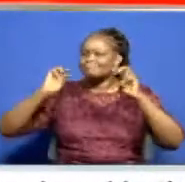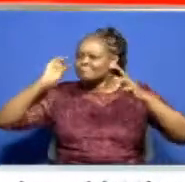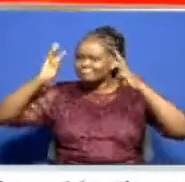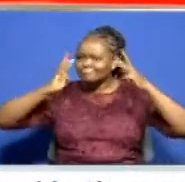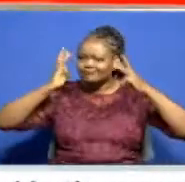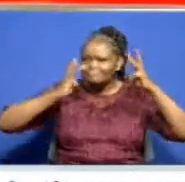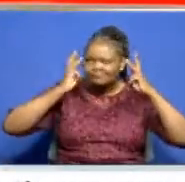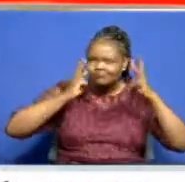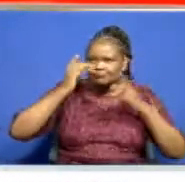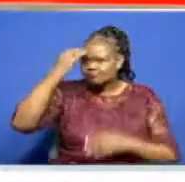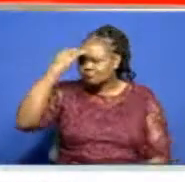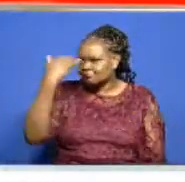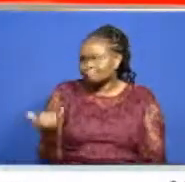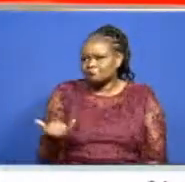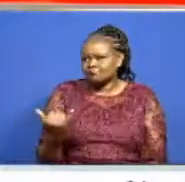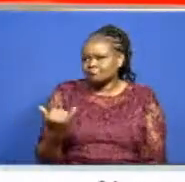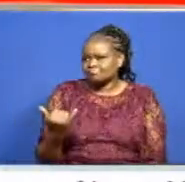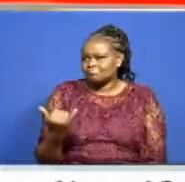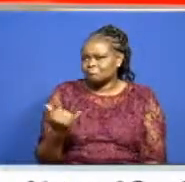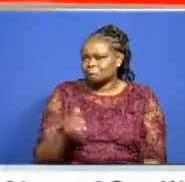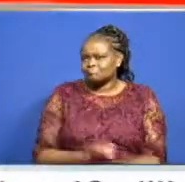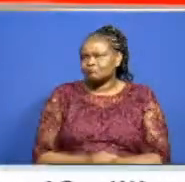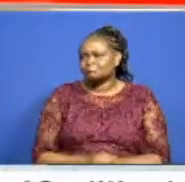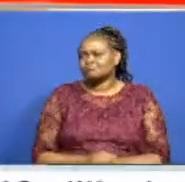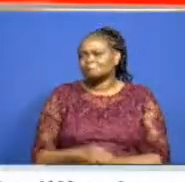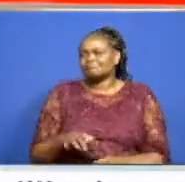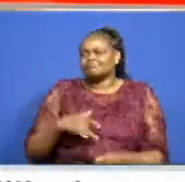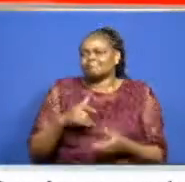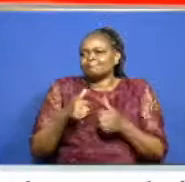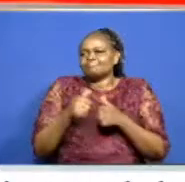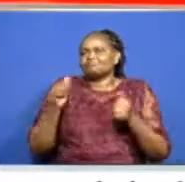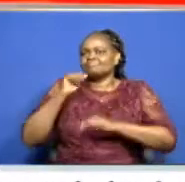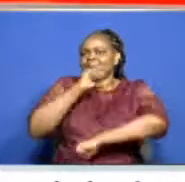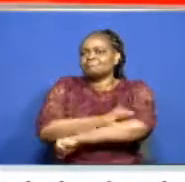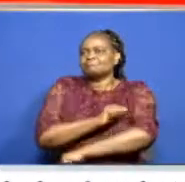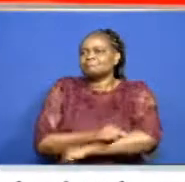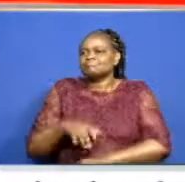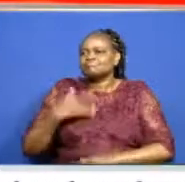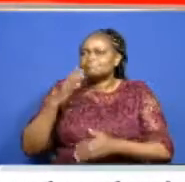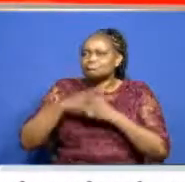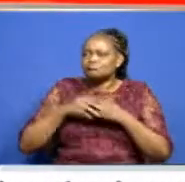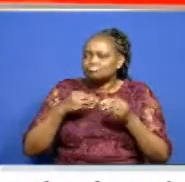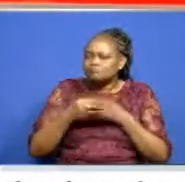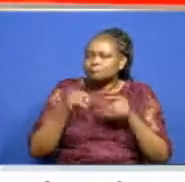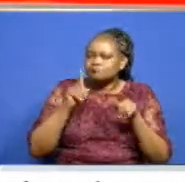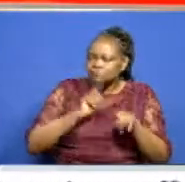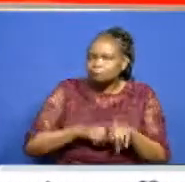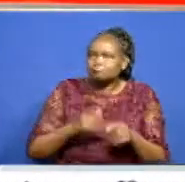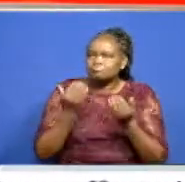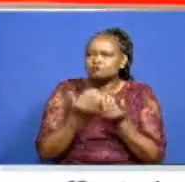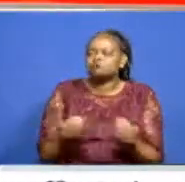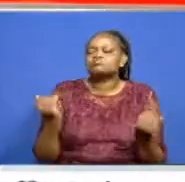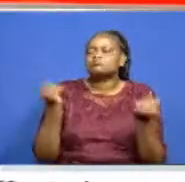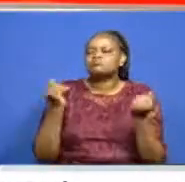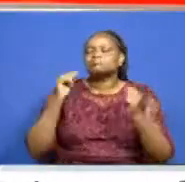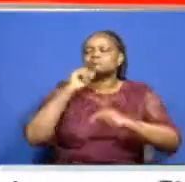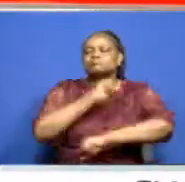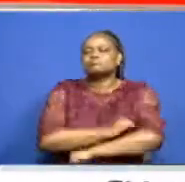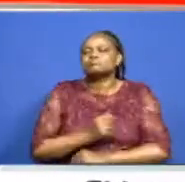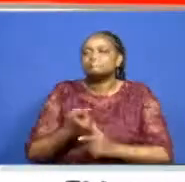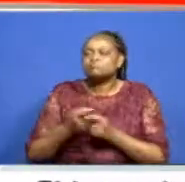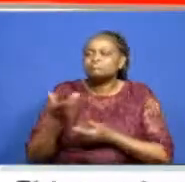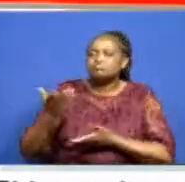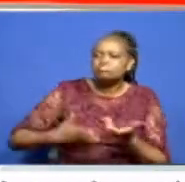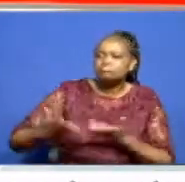as teachers, we are also safe at school. We are very, very comfortable when children are around and we interact with them.